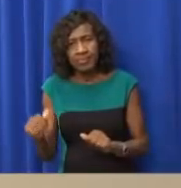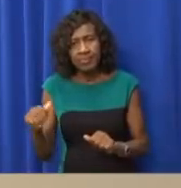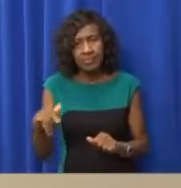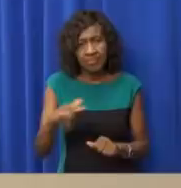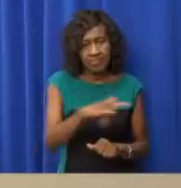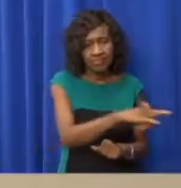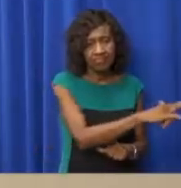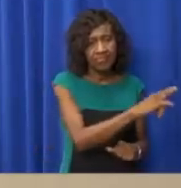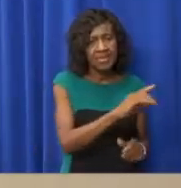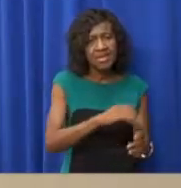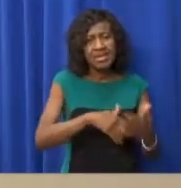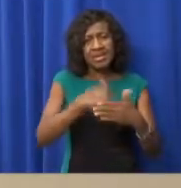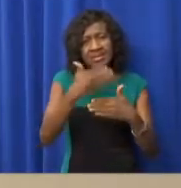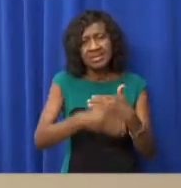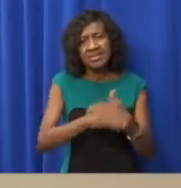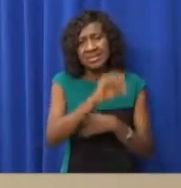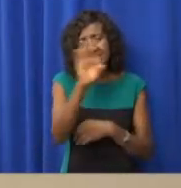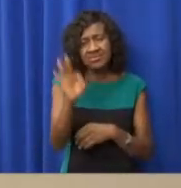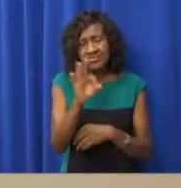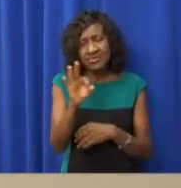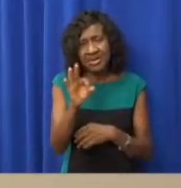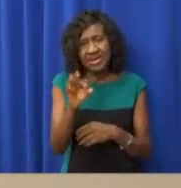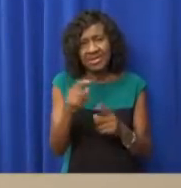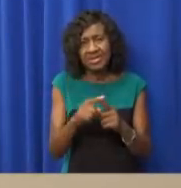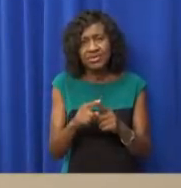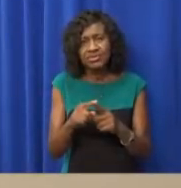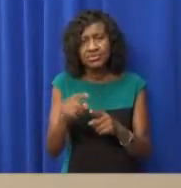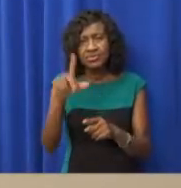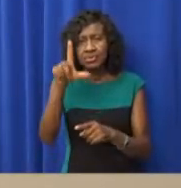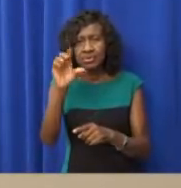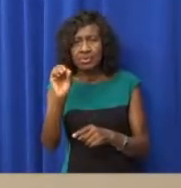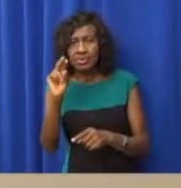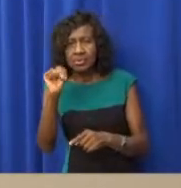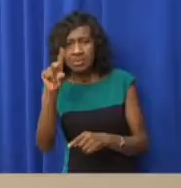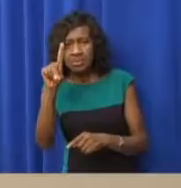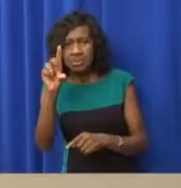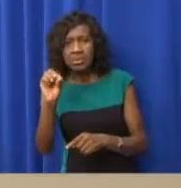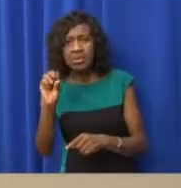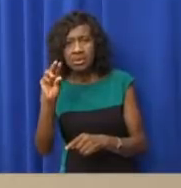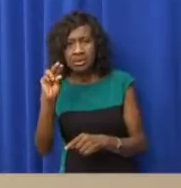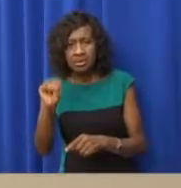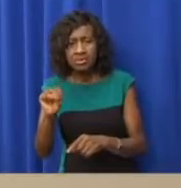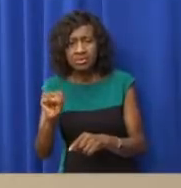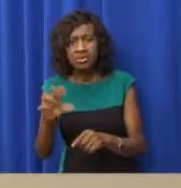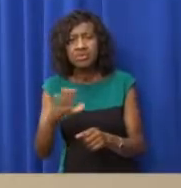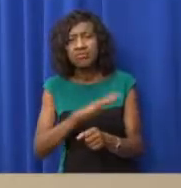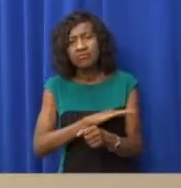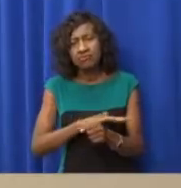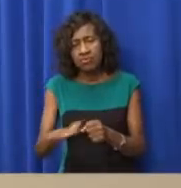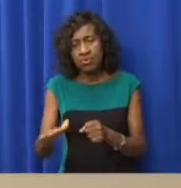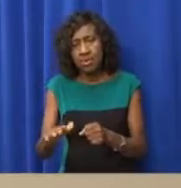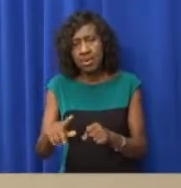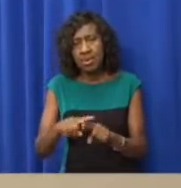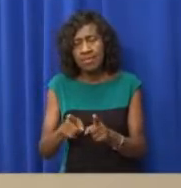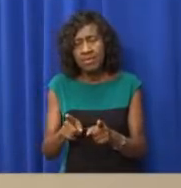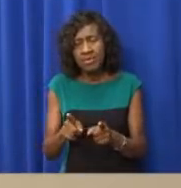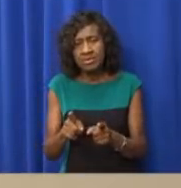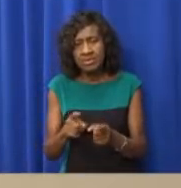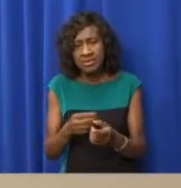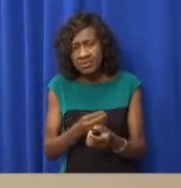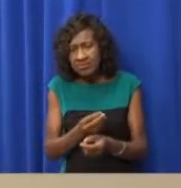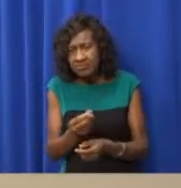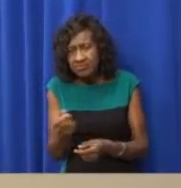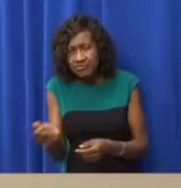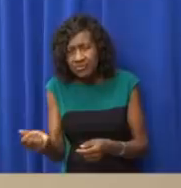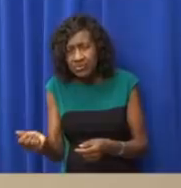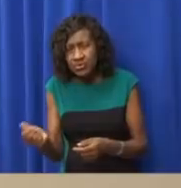as I've said previously, is full, but there are still a few seats left. So if you do want